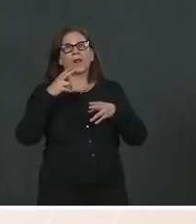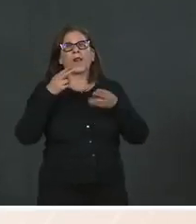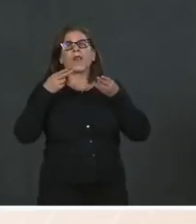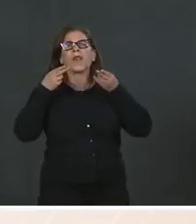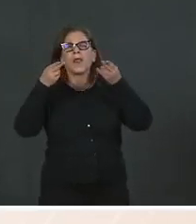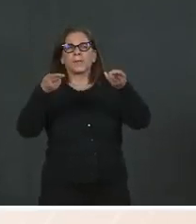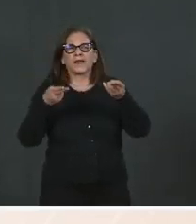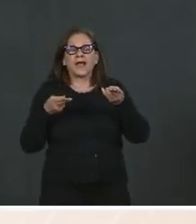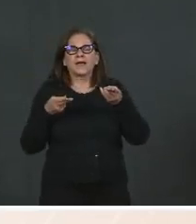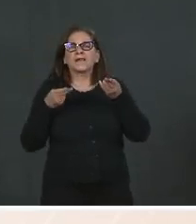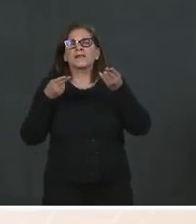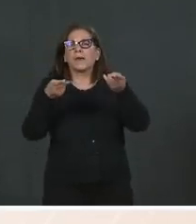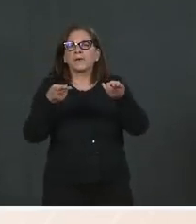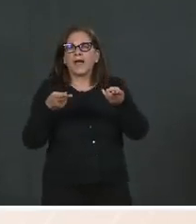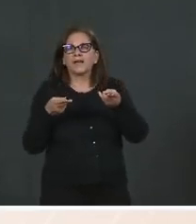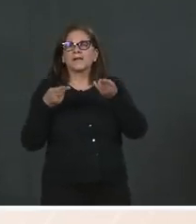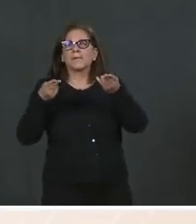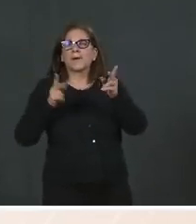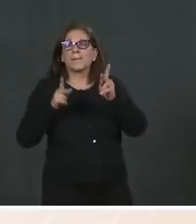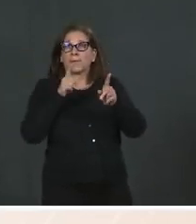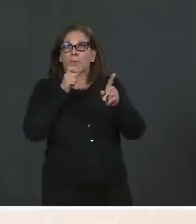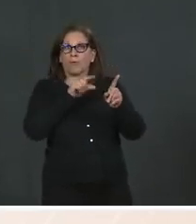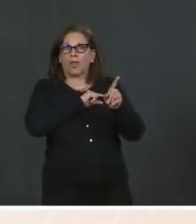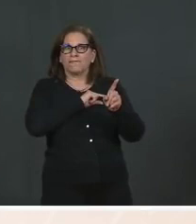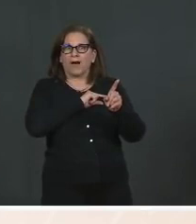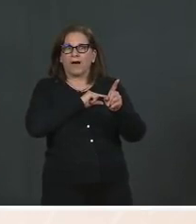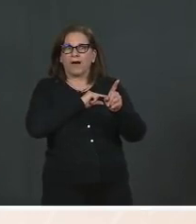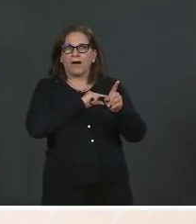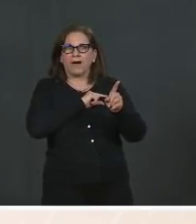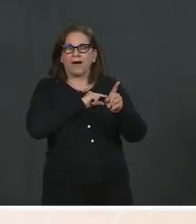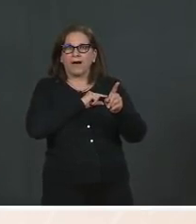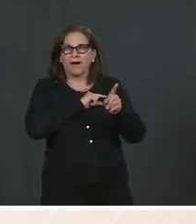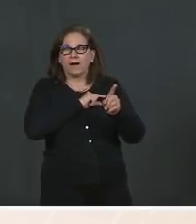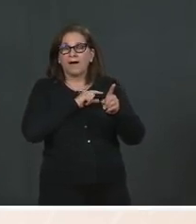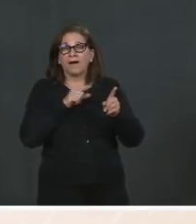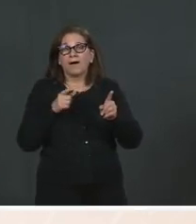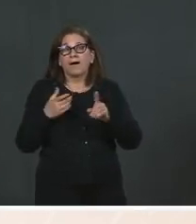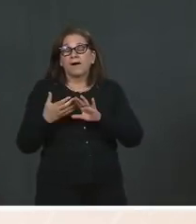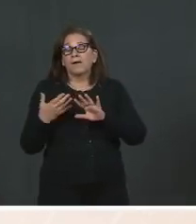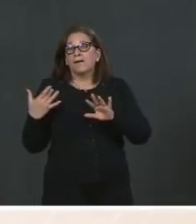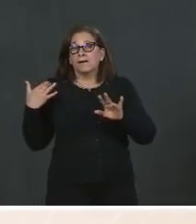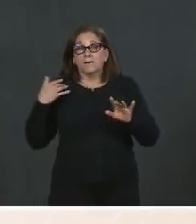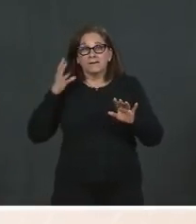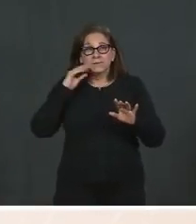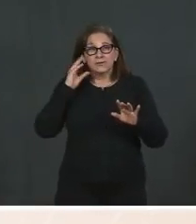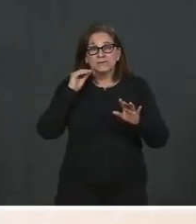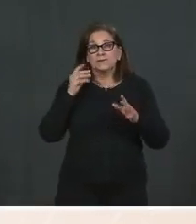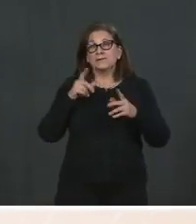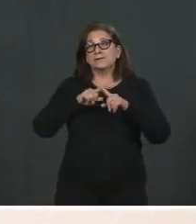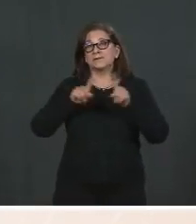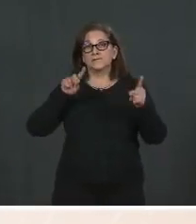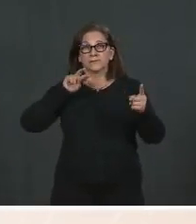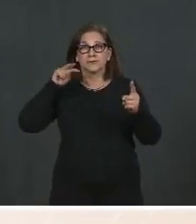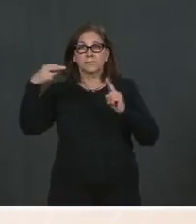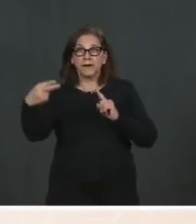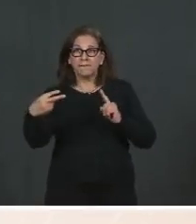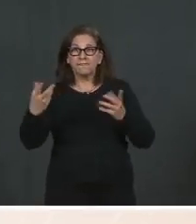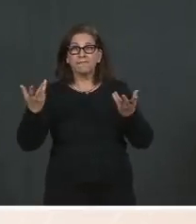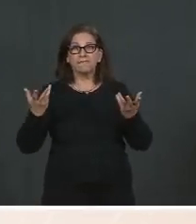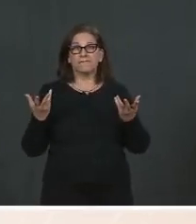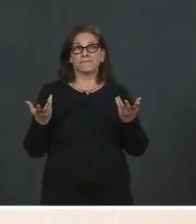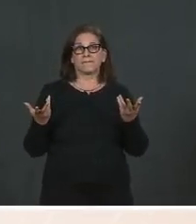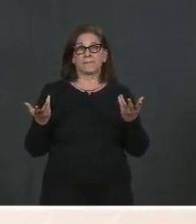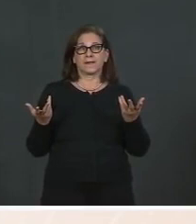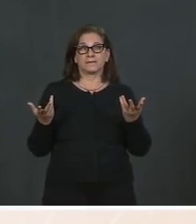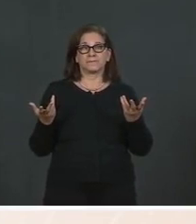qualified, who have a breadth of experience, who bring perspective to these roles, and obviously he